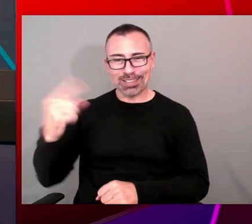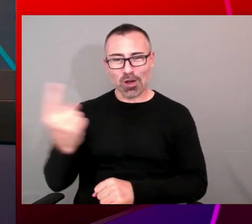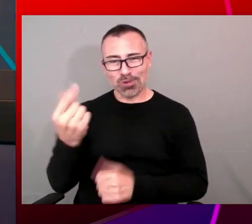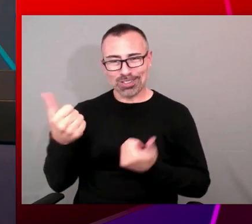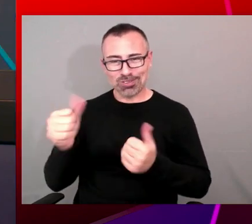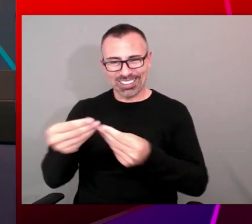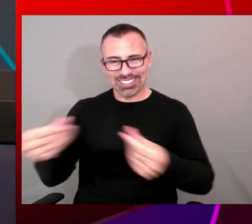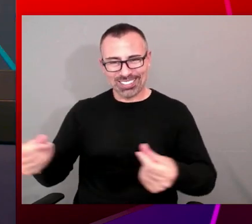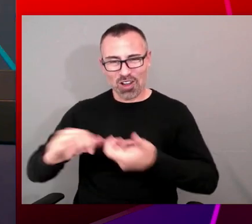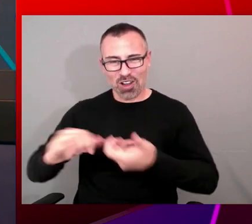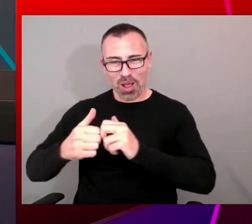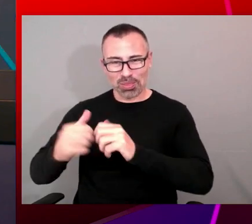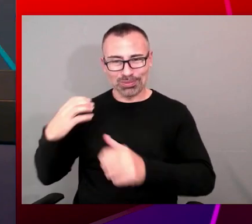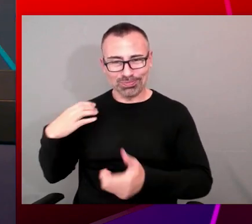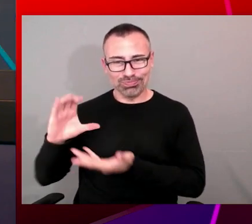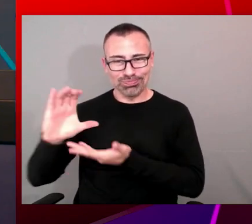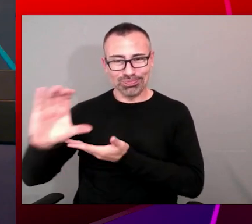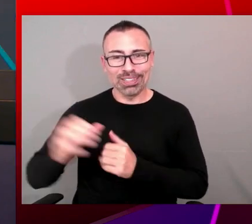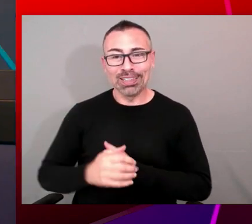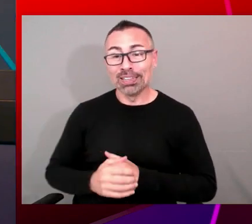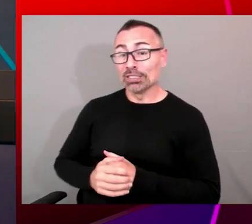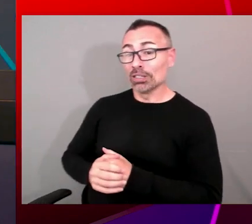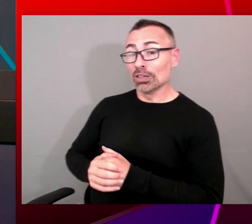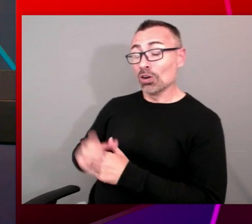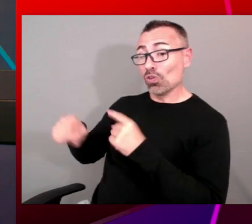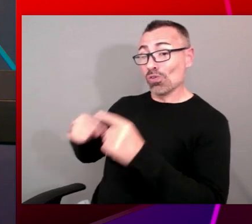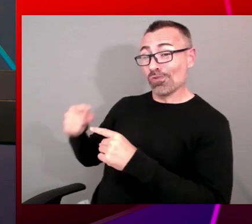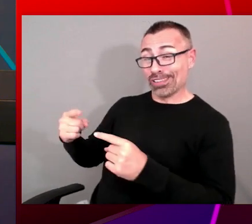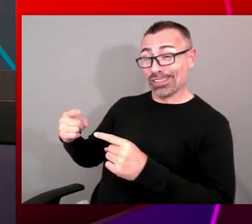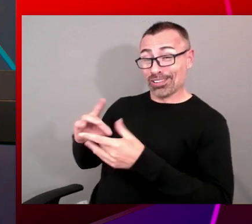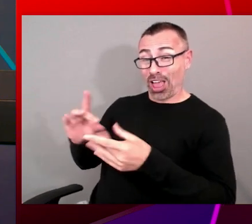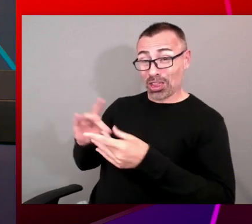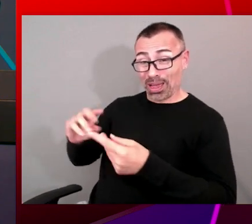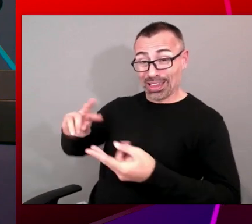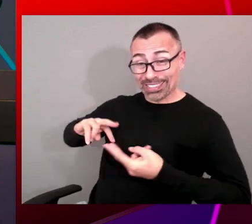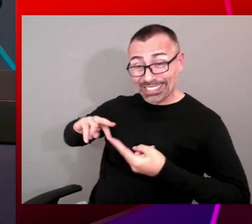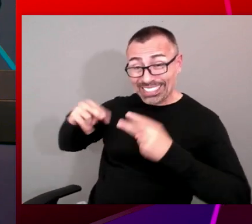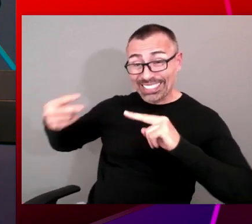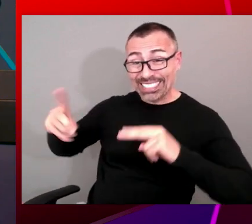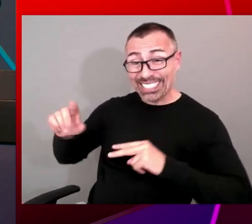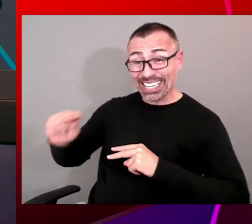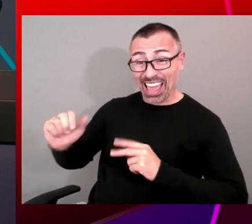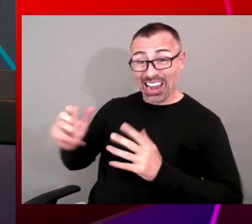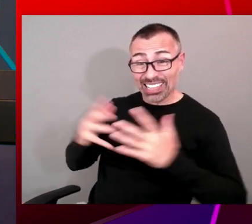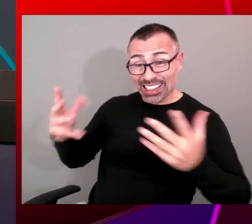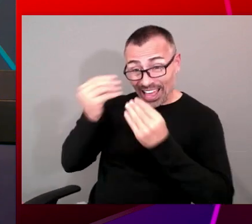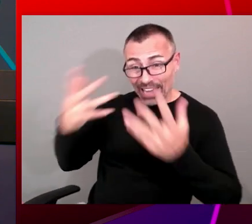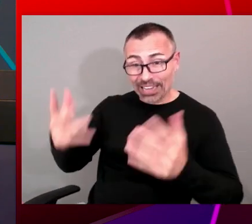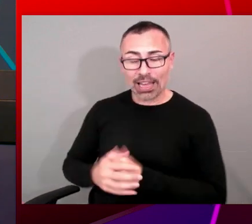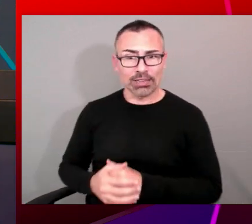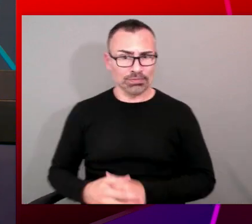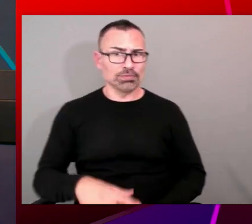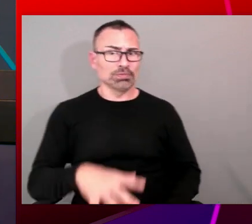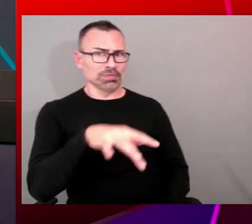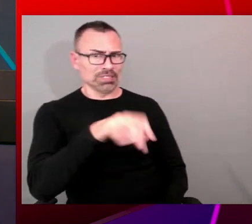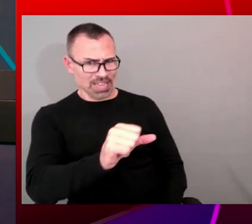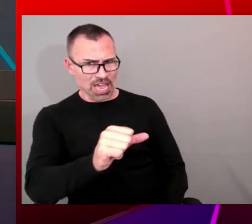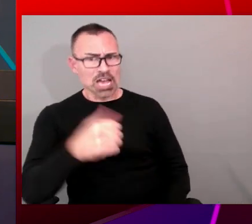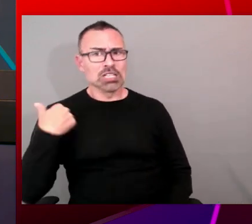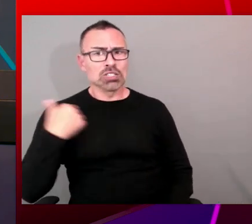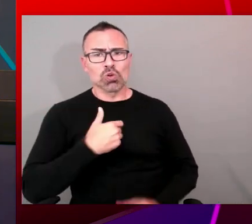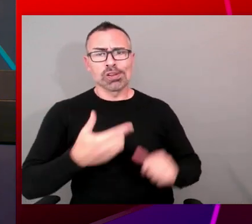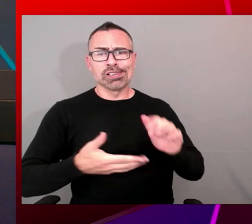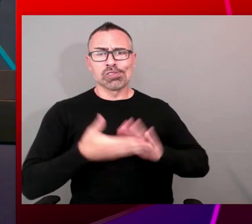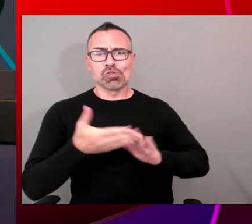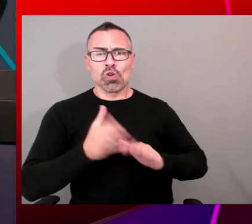at scale when you're dealing with DNA. Yeah. Oh, yeah. So, like, for example, you run, let's say we extract our DNA, we run it through a